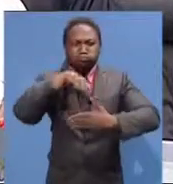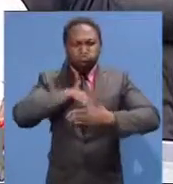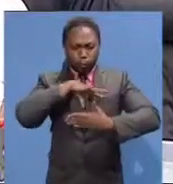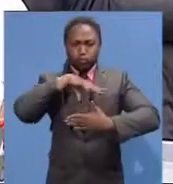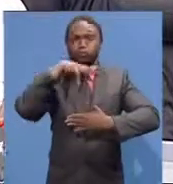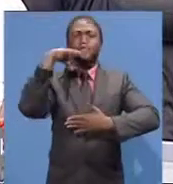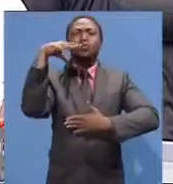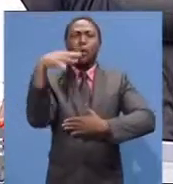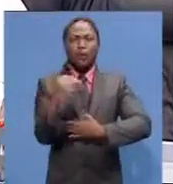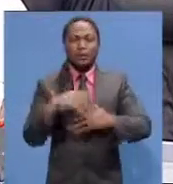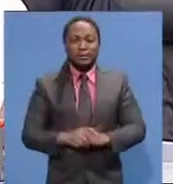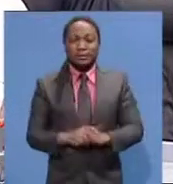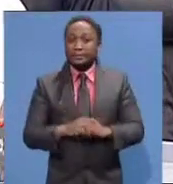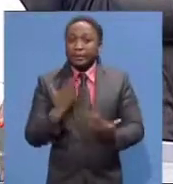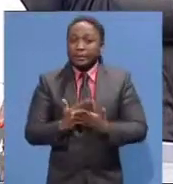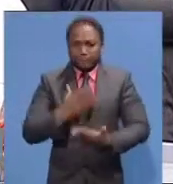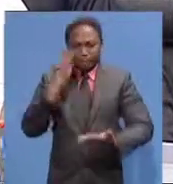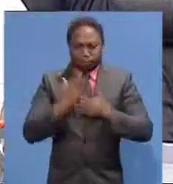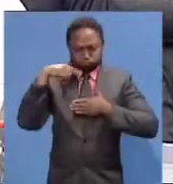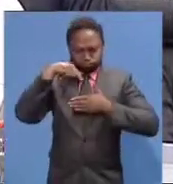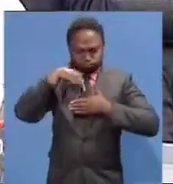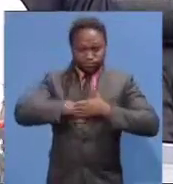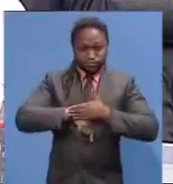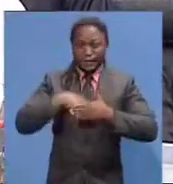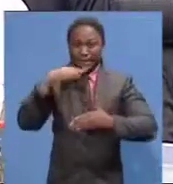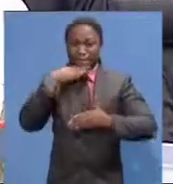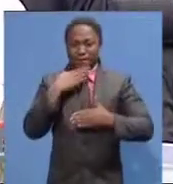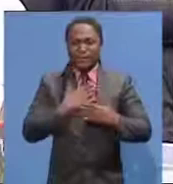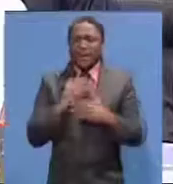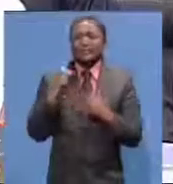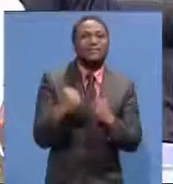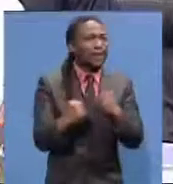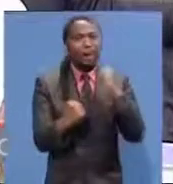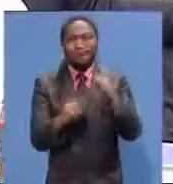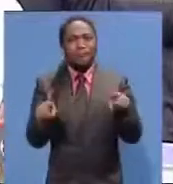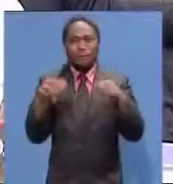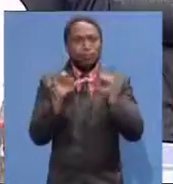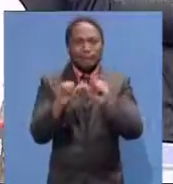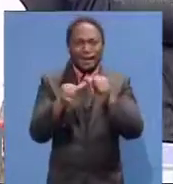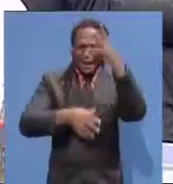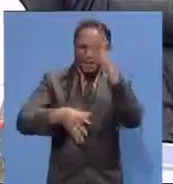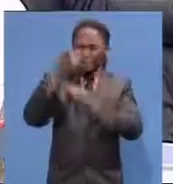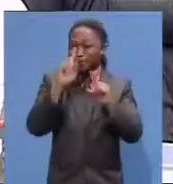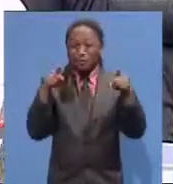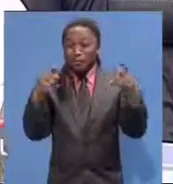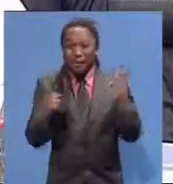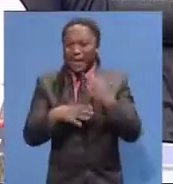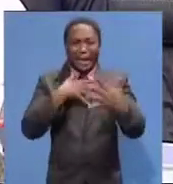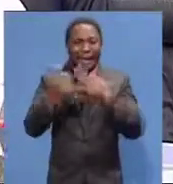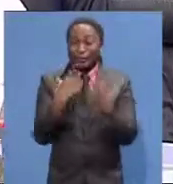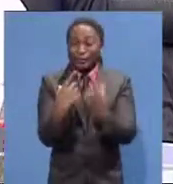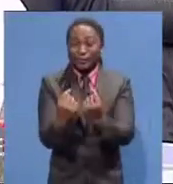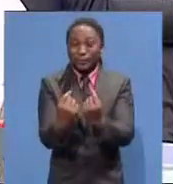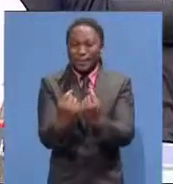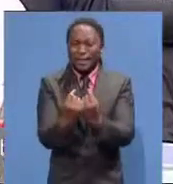soul, is our very ability to dig deep. When you can go no farther, when you can do no more, when you can study no harder, when you can muster nothing else,